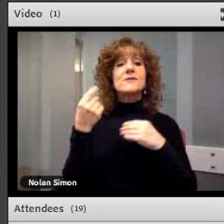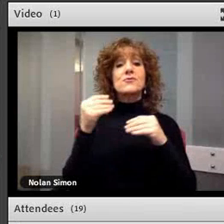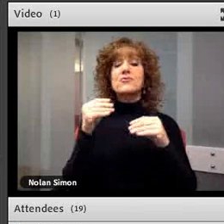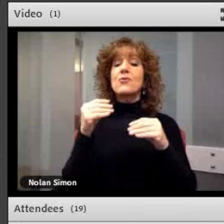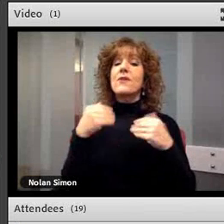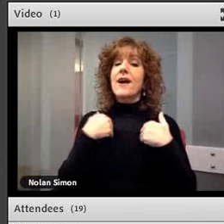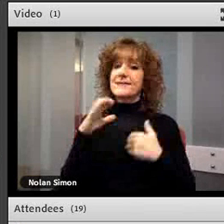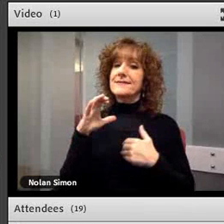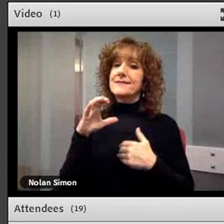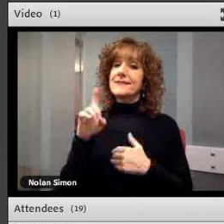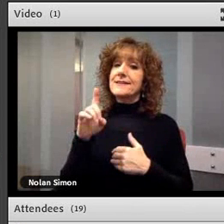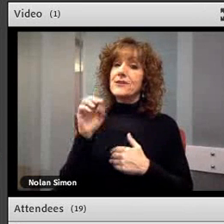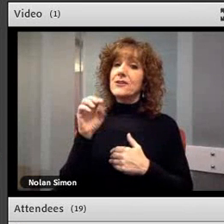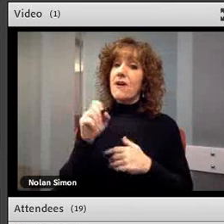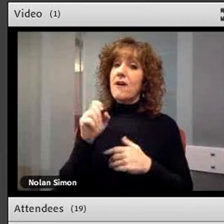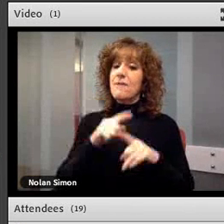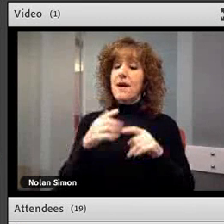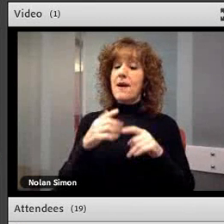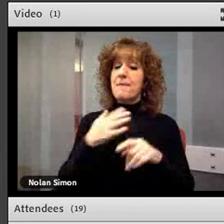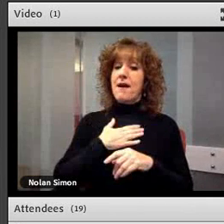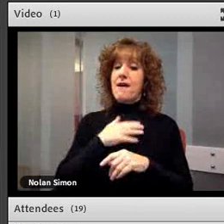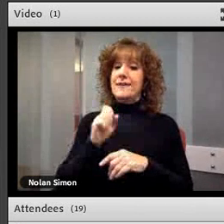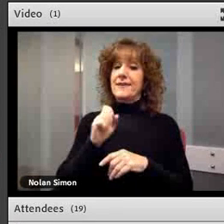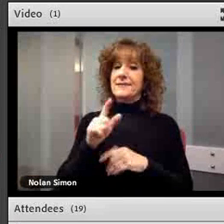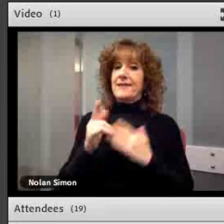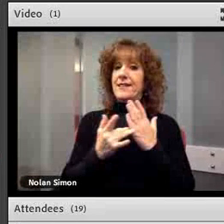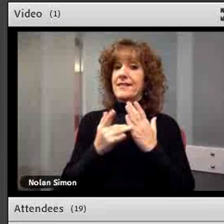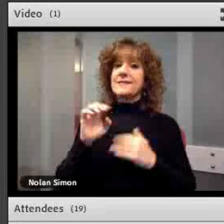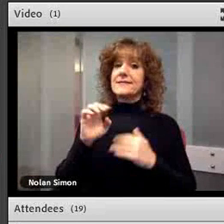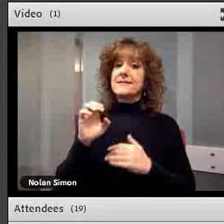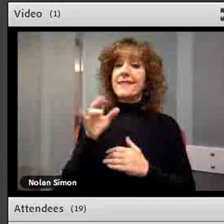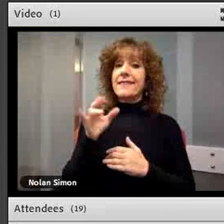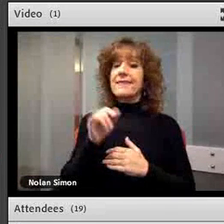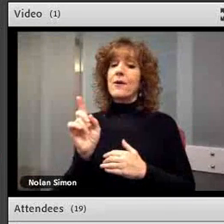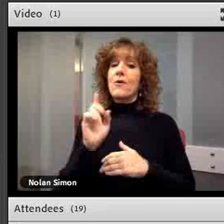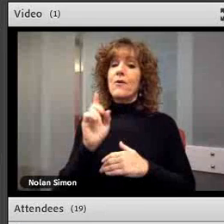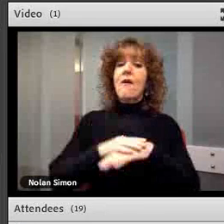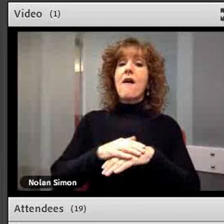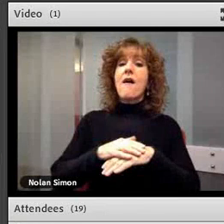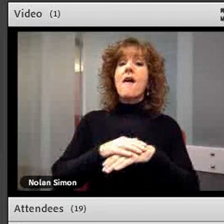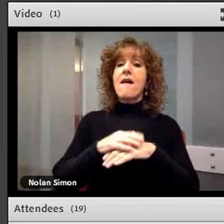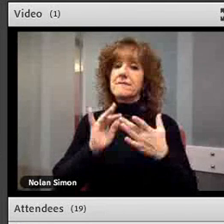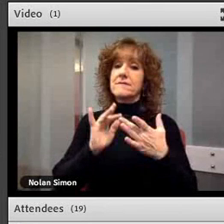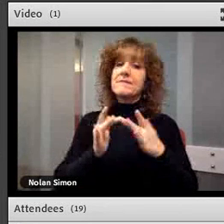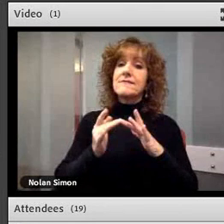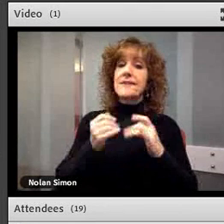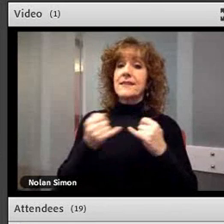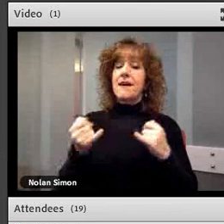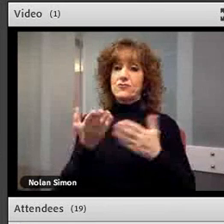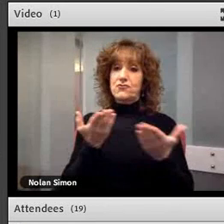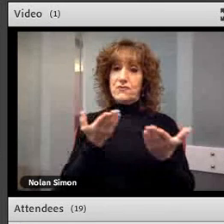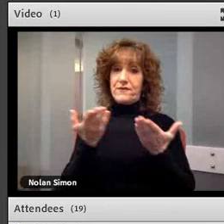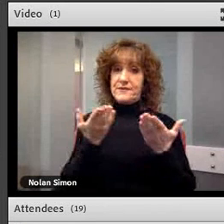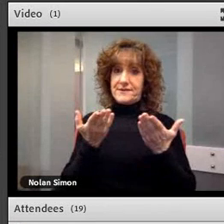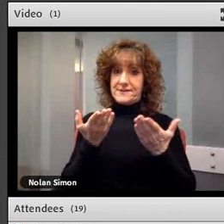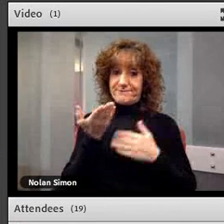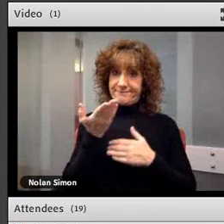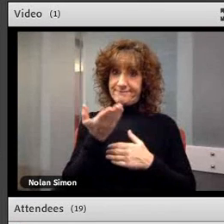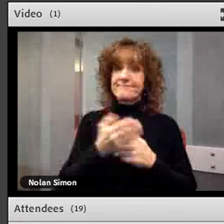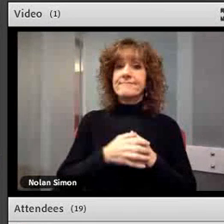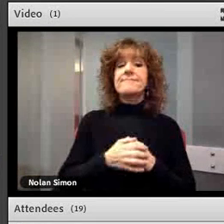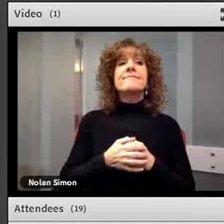but myASL Tech is where we have the online services. Now, the